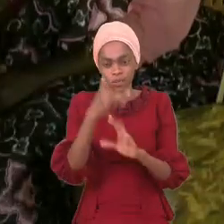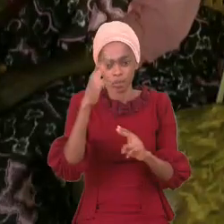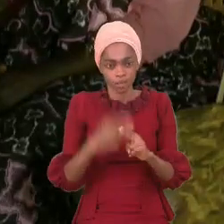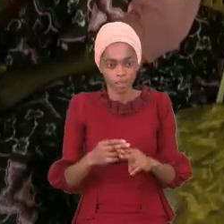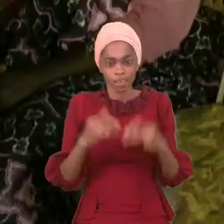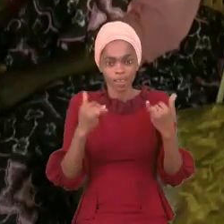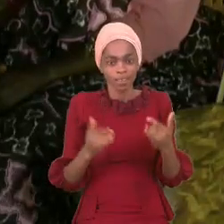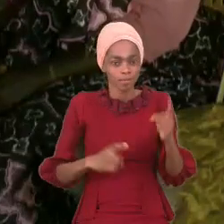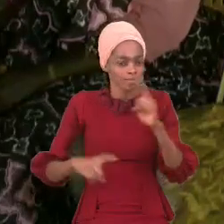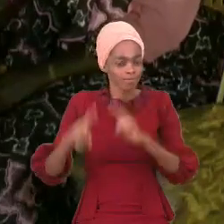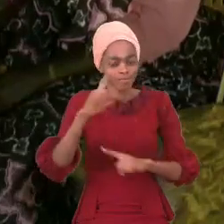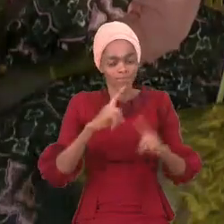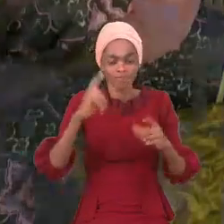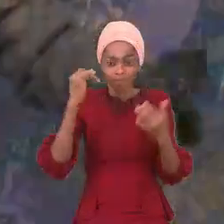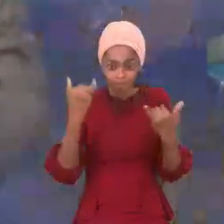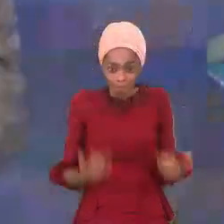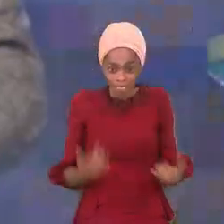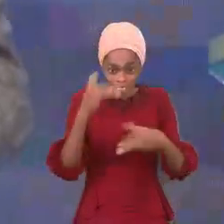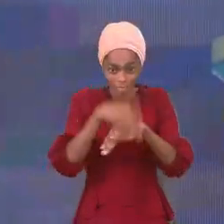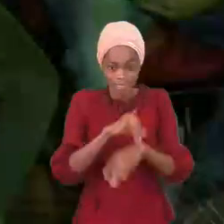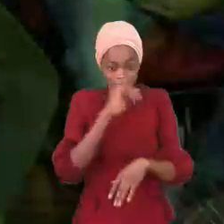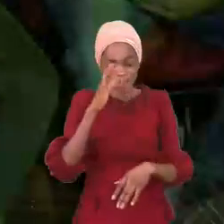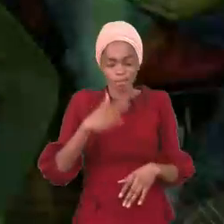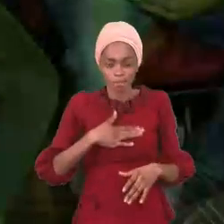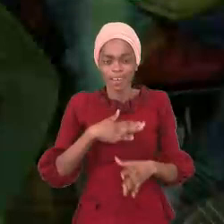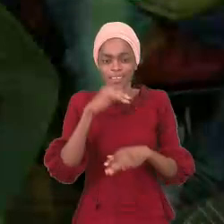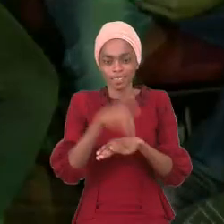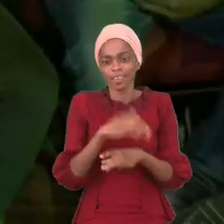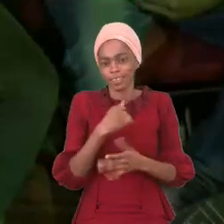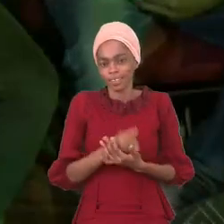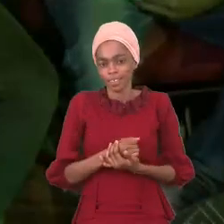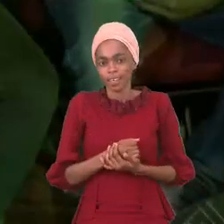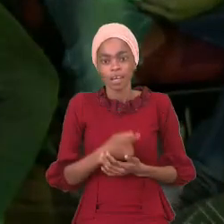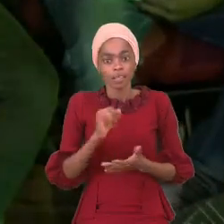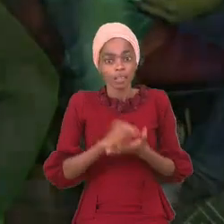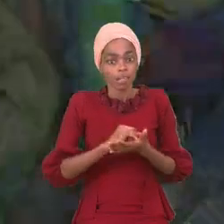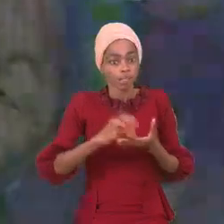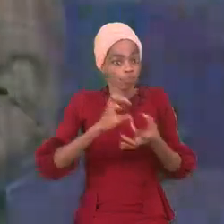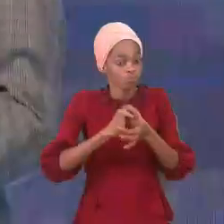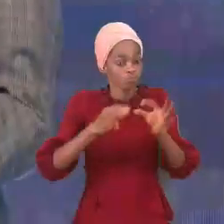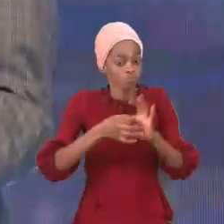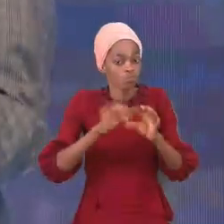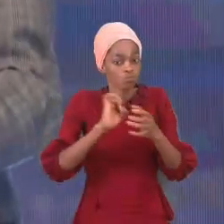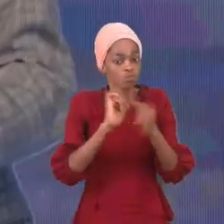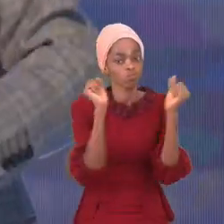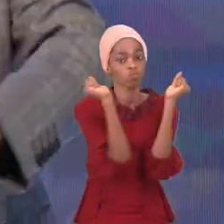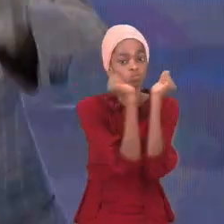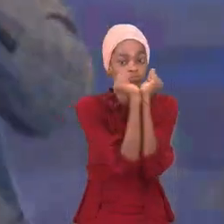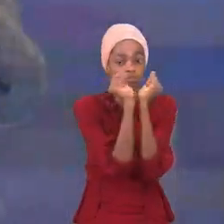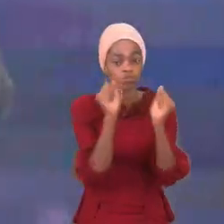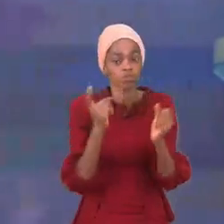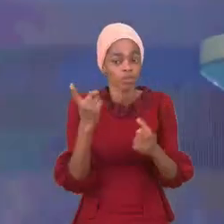Tonight is my night. The cord that binds you, The chain that binds you,